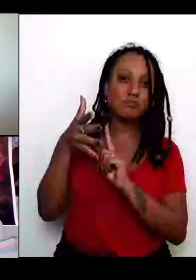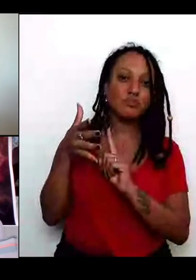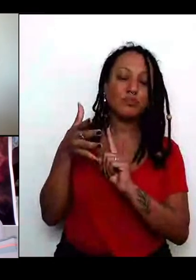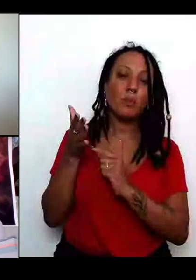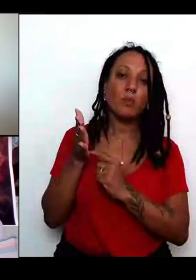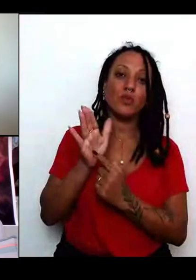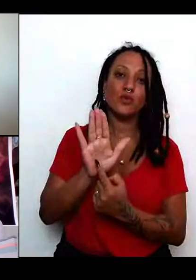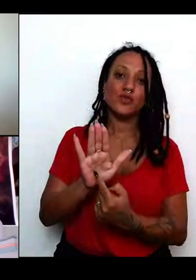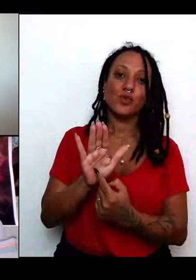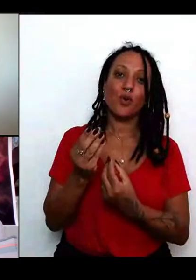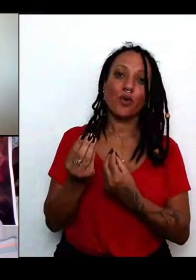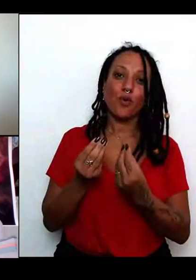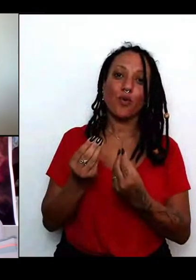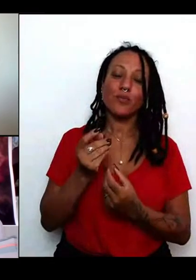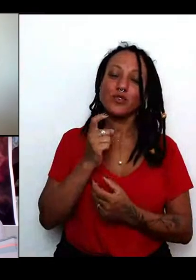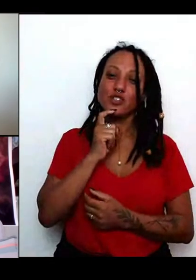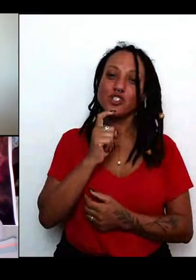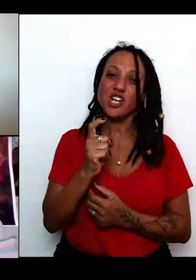um